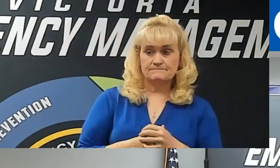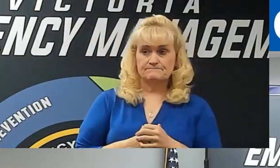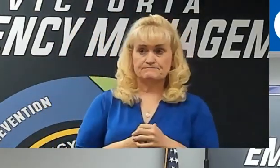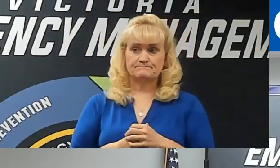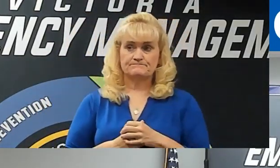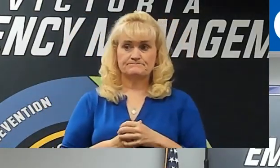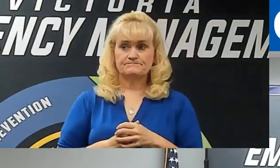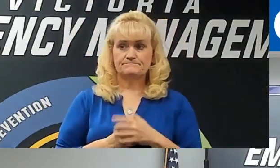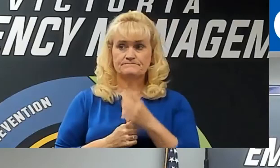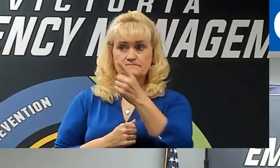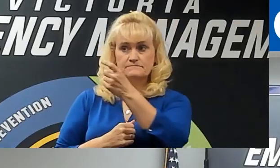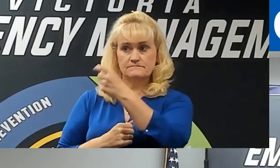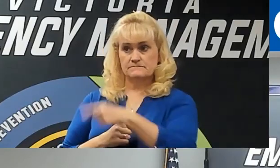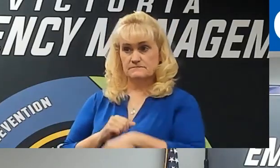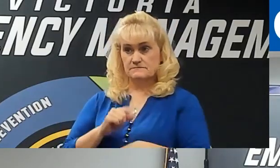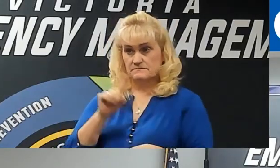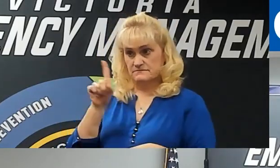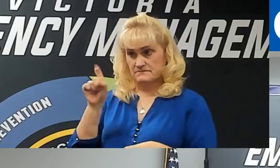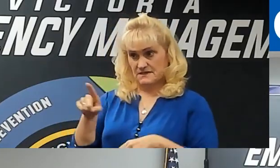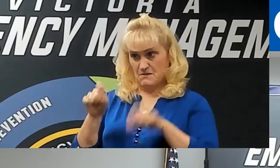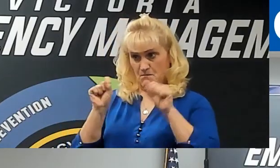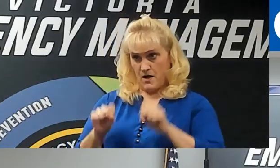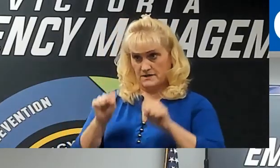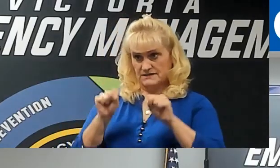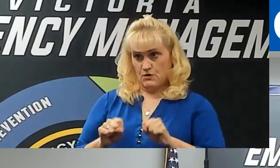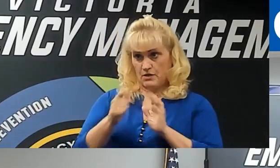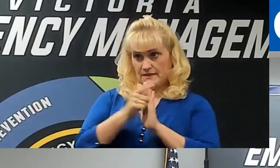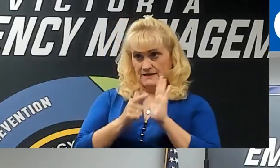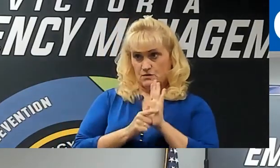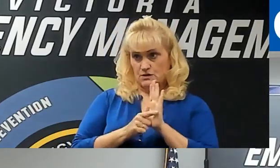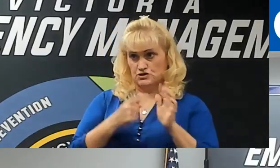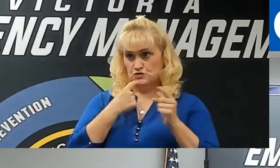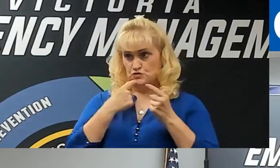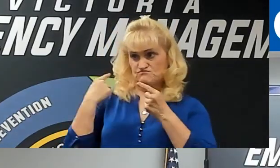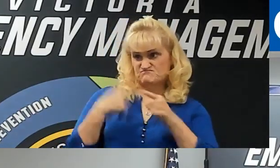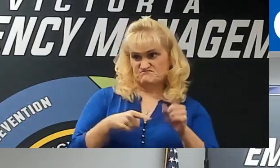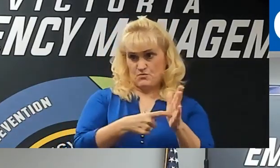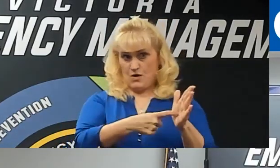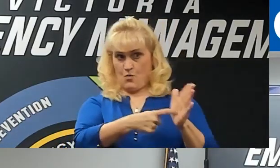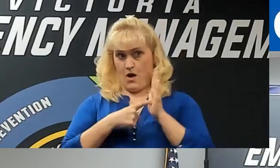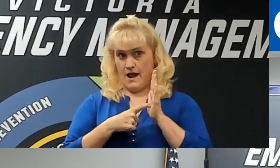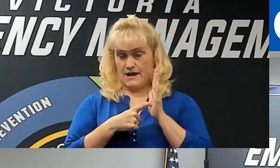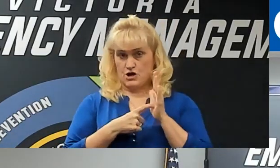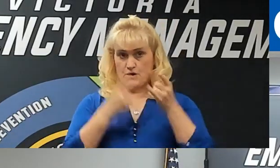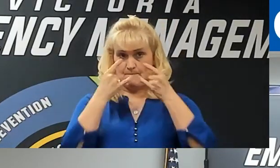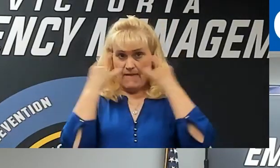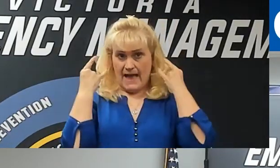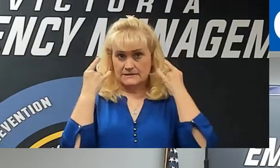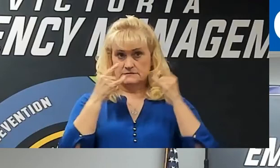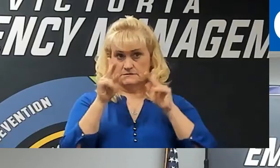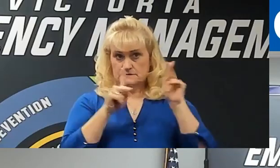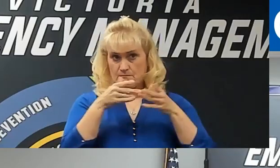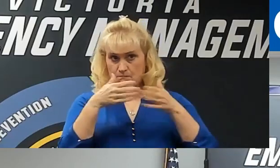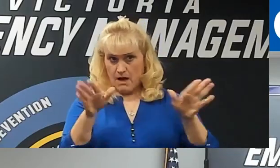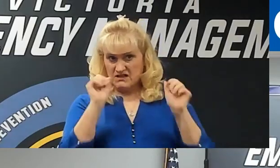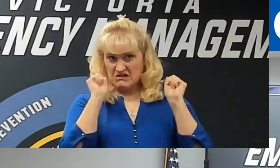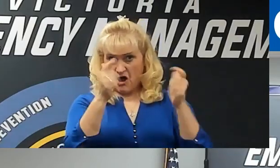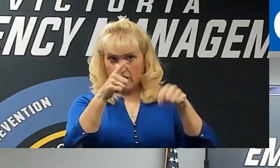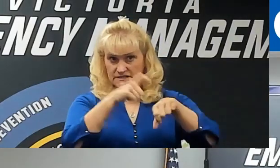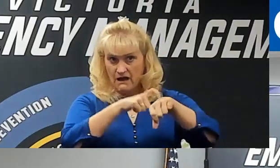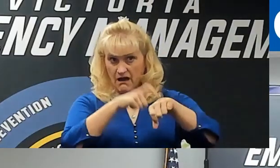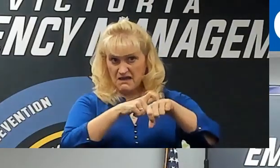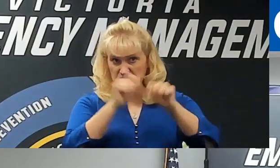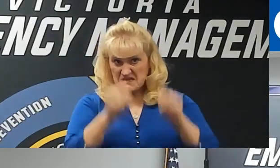ma'am. Is it possible legally to mandate wearing masks in public at all times? After